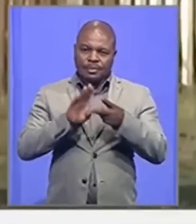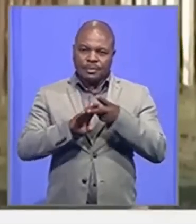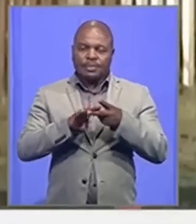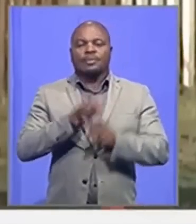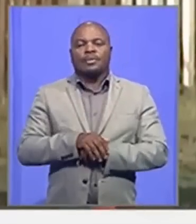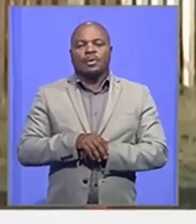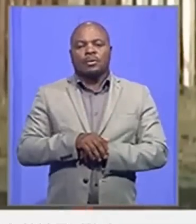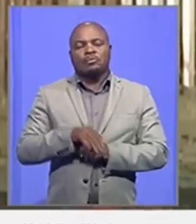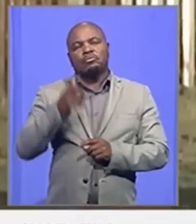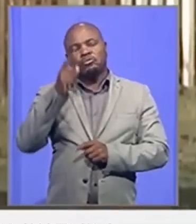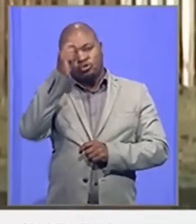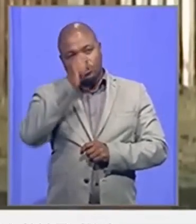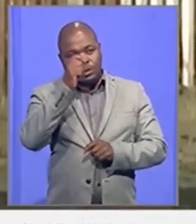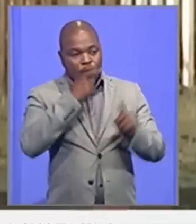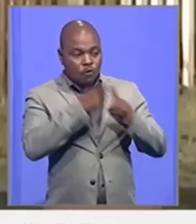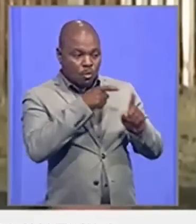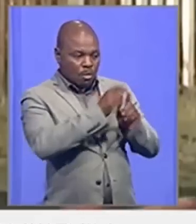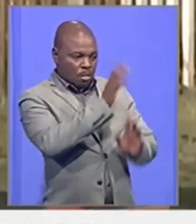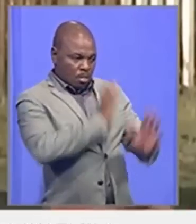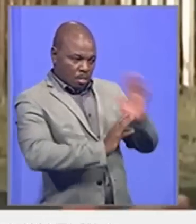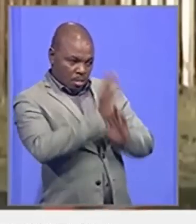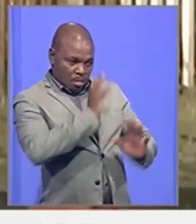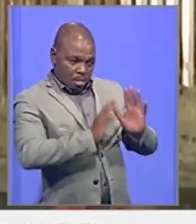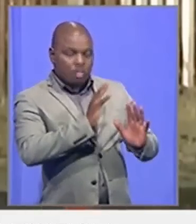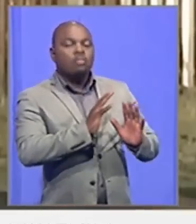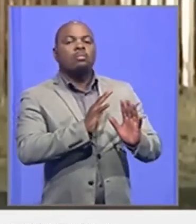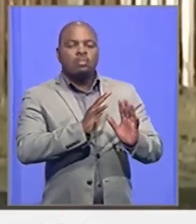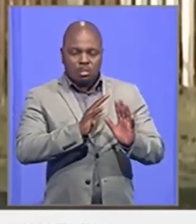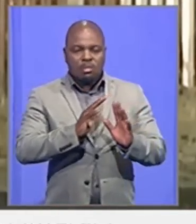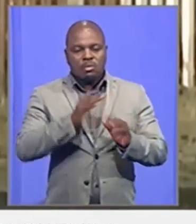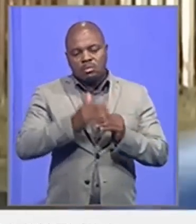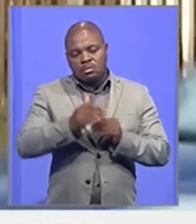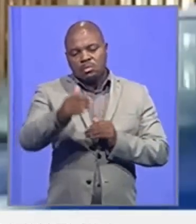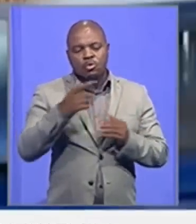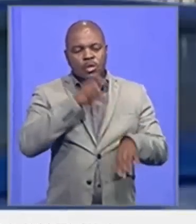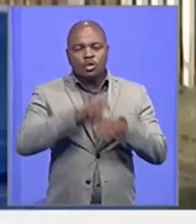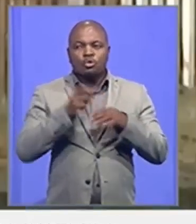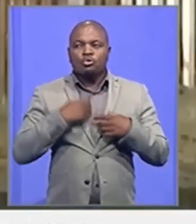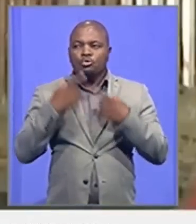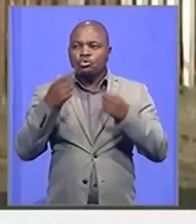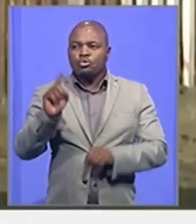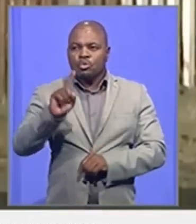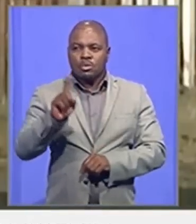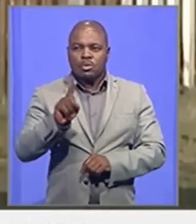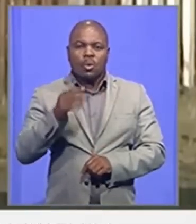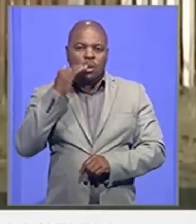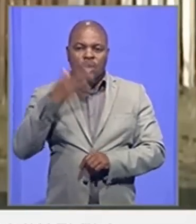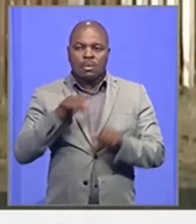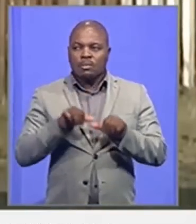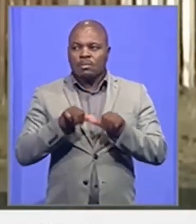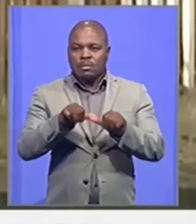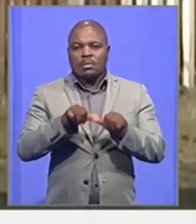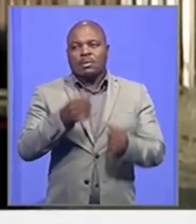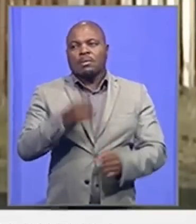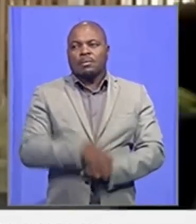instructions from the client in terms of what should then follow pursuant to this